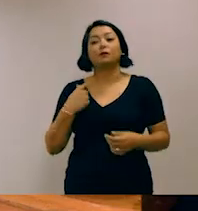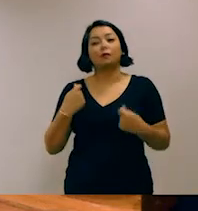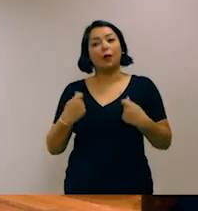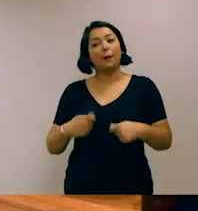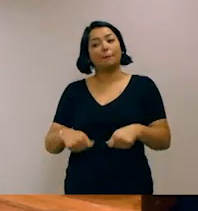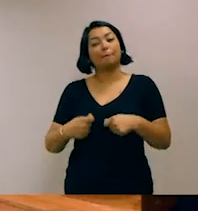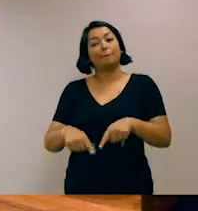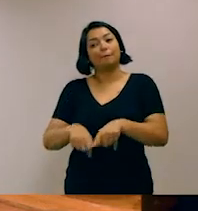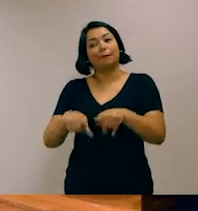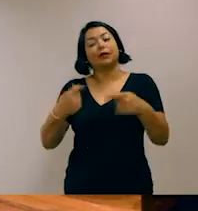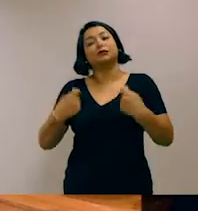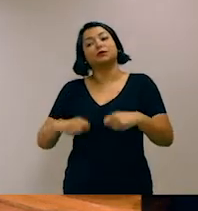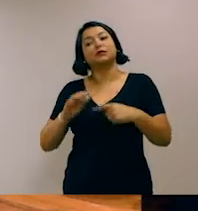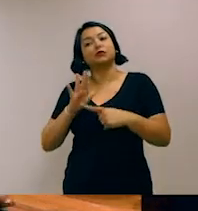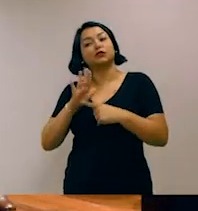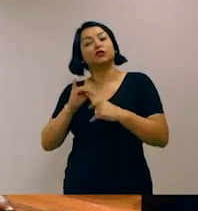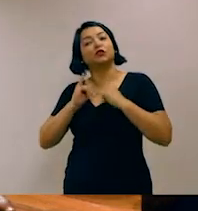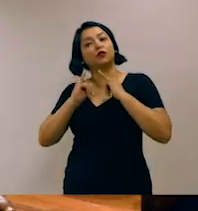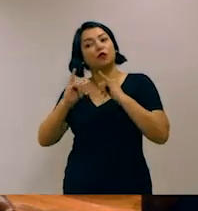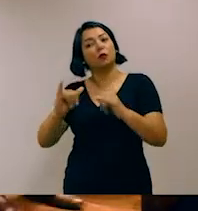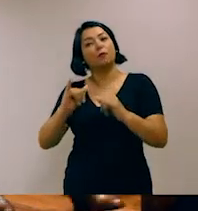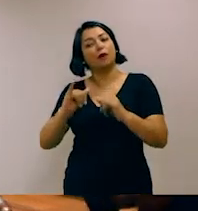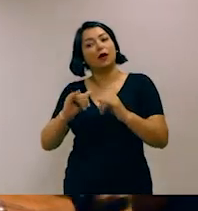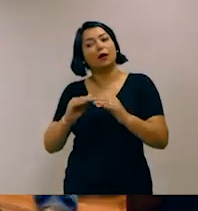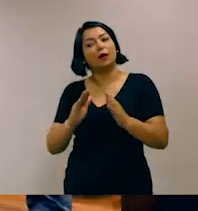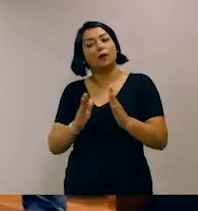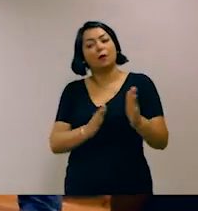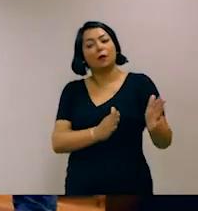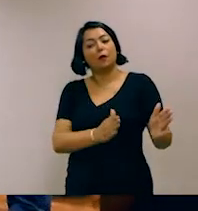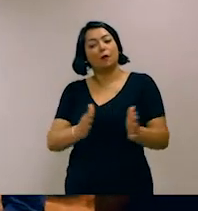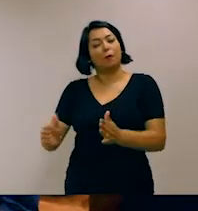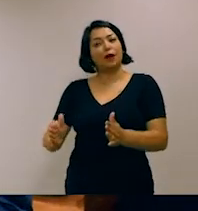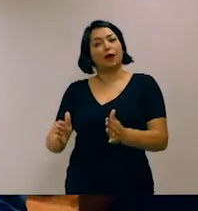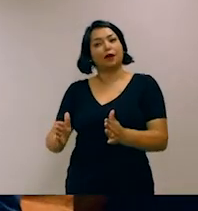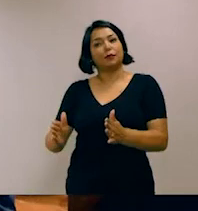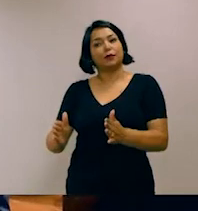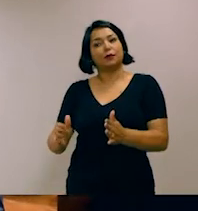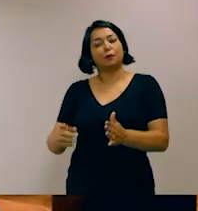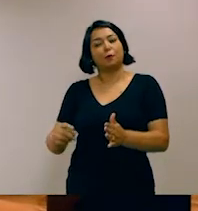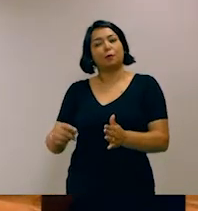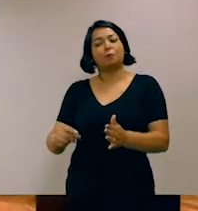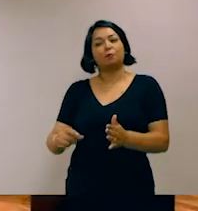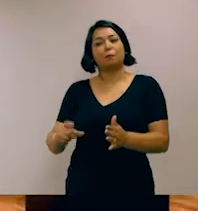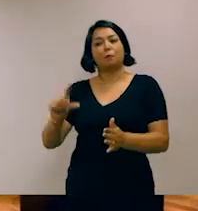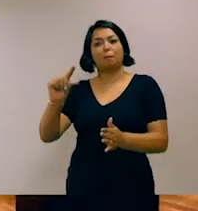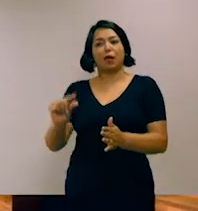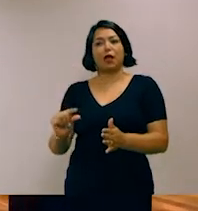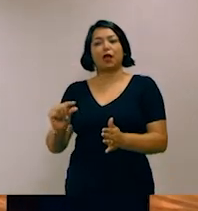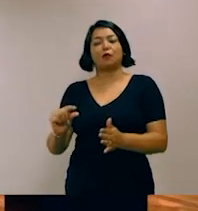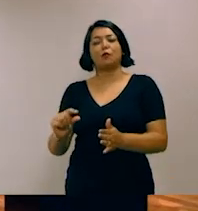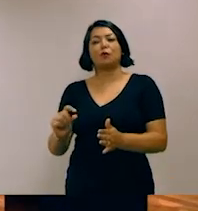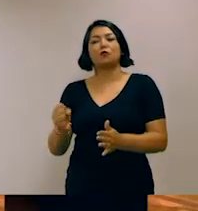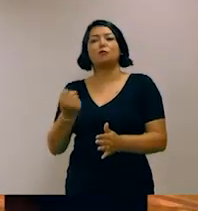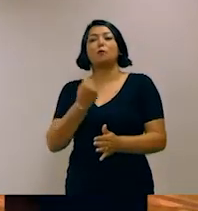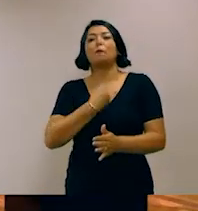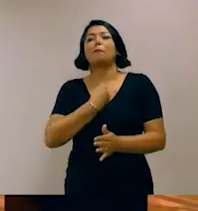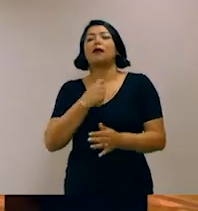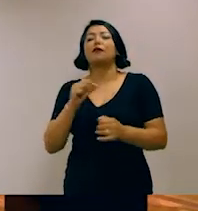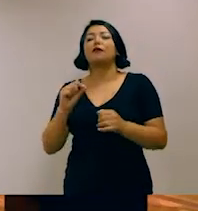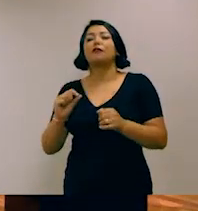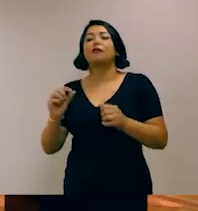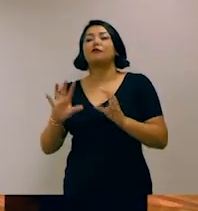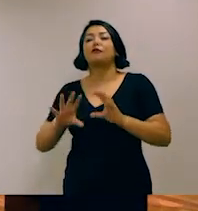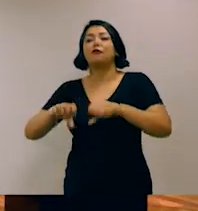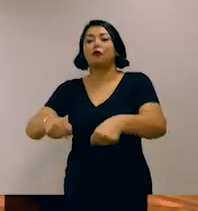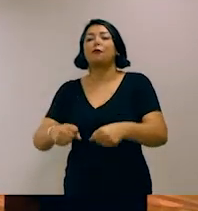parameter of minimum amounts. What is the minimum number of items to create a